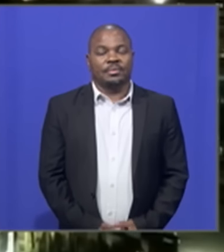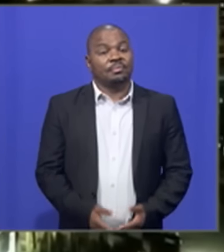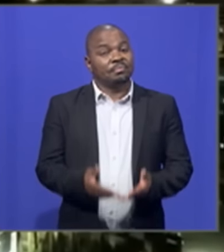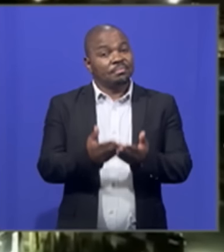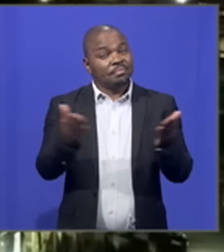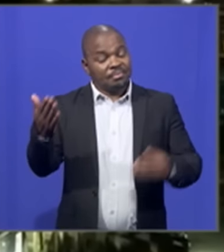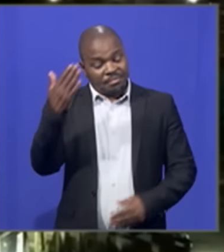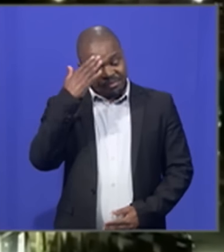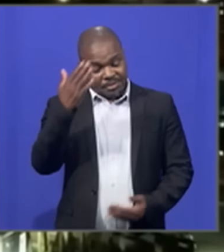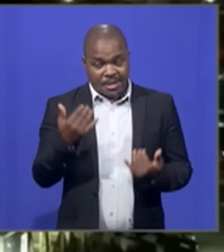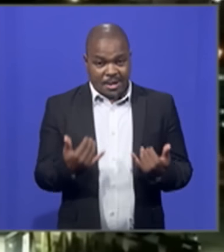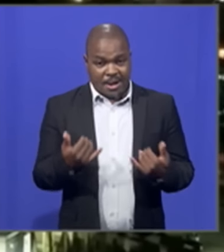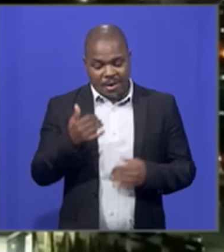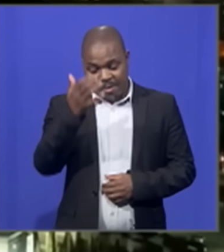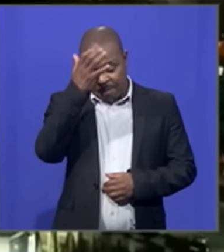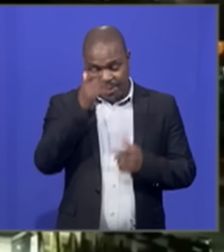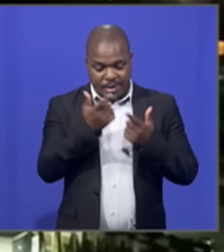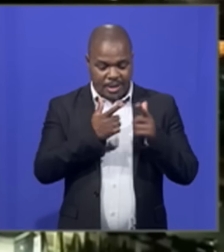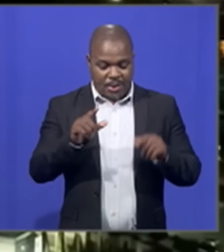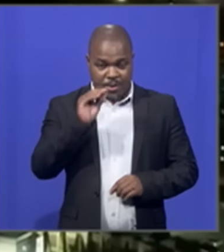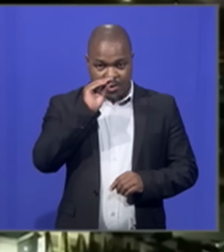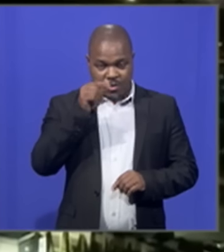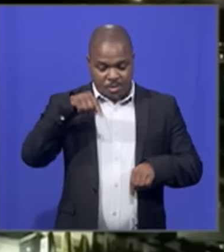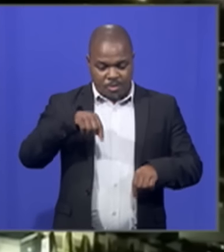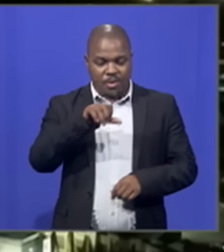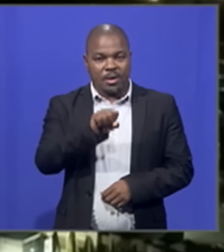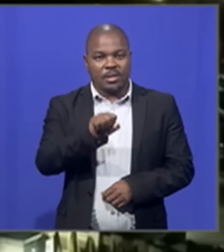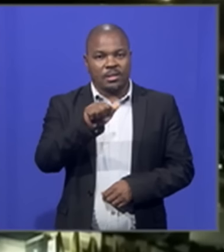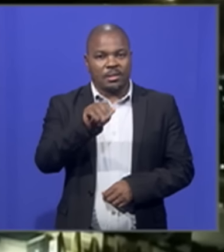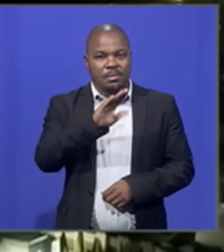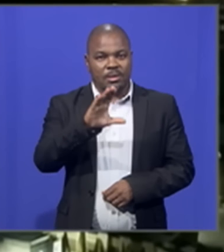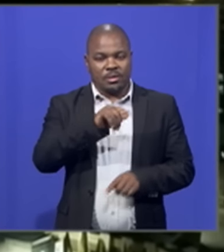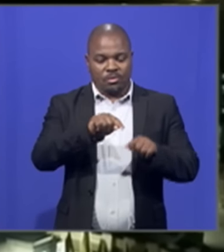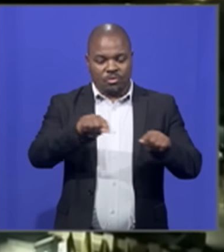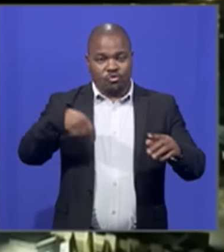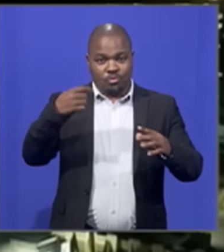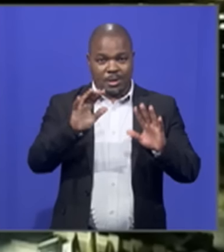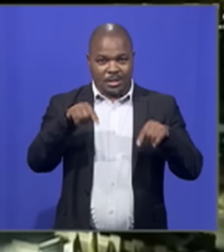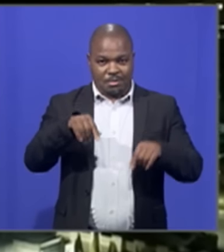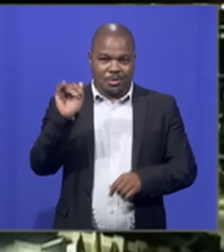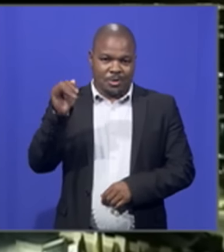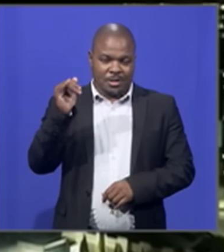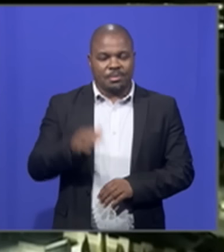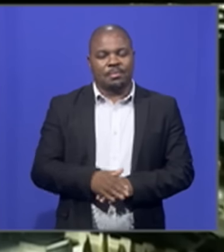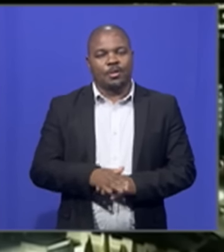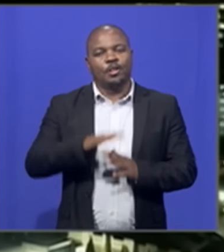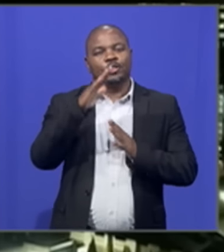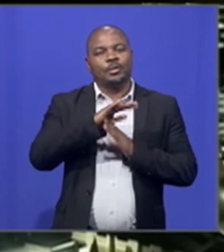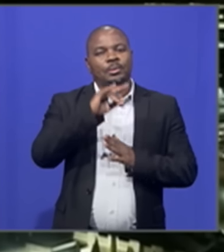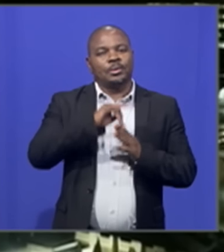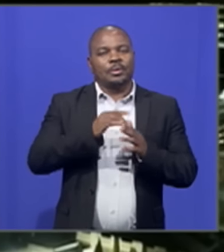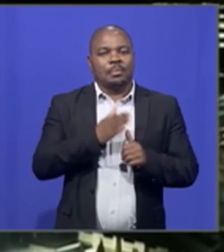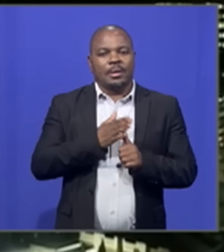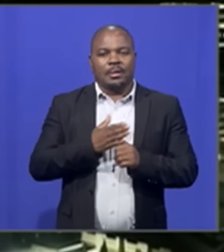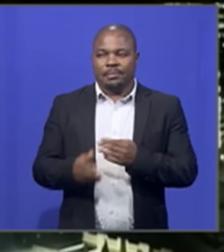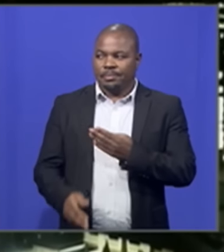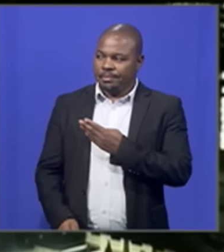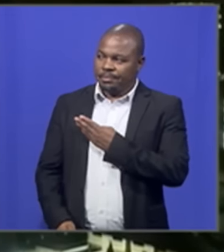Beshung Travela, Jake Ditaba Chalemera Sepericha, SABC, Rojaga Studio 10, Auckland Park, Johannesburg, Romero Nyatela di Shoro Pele.